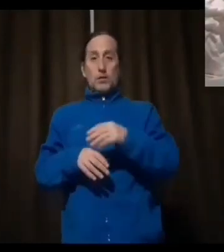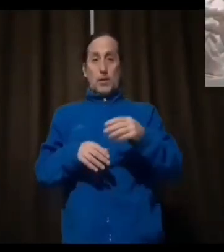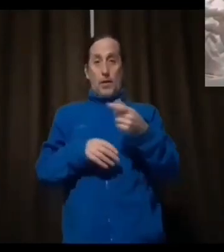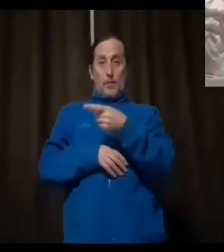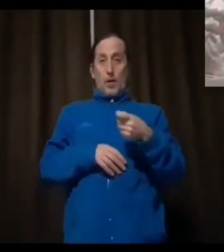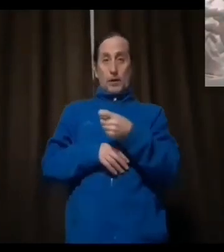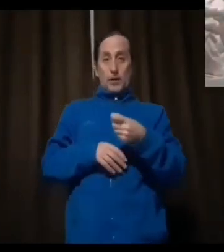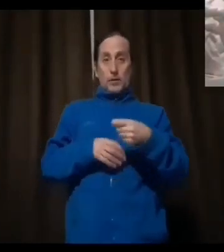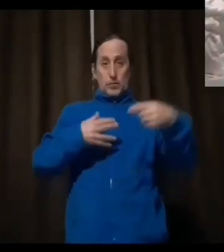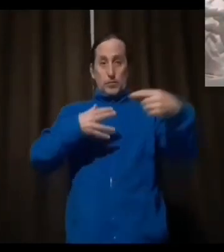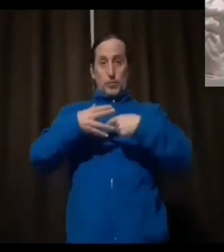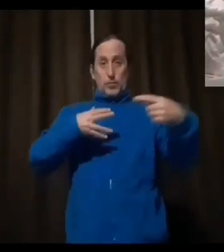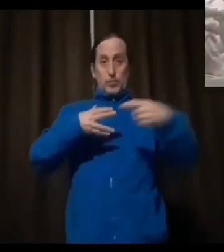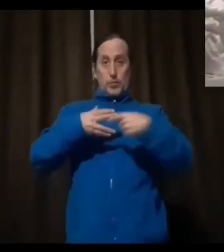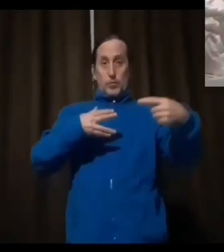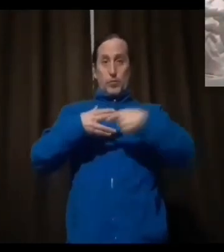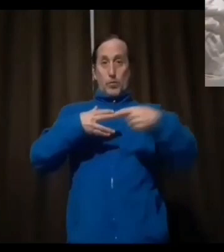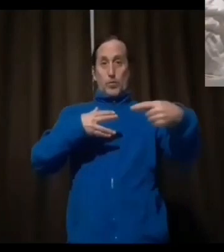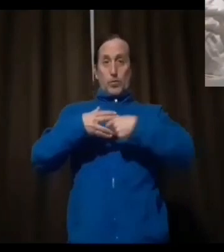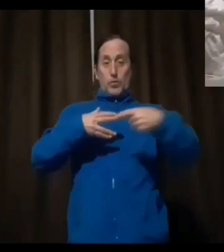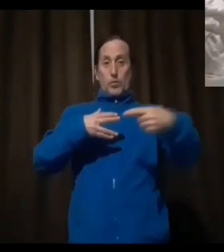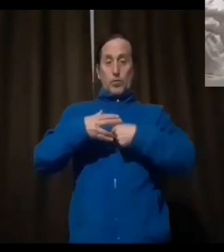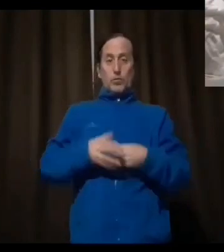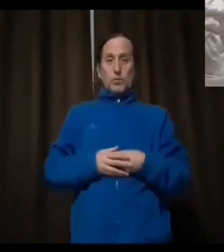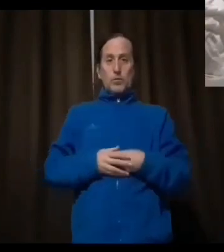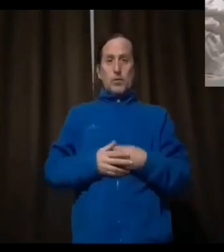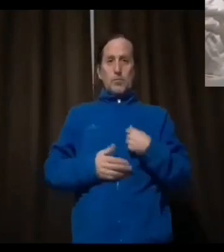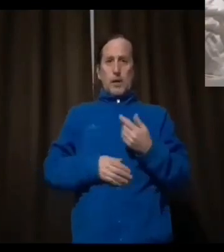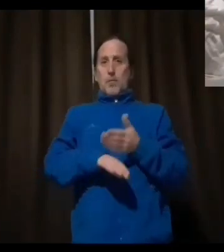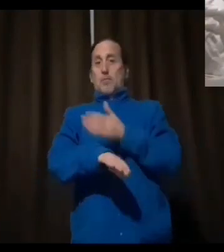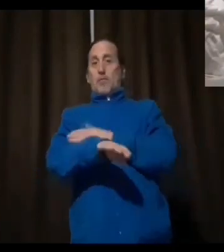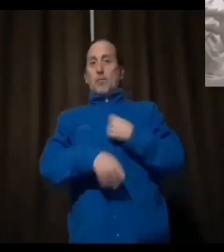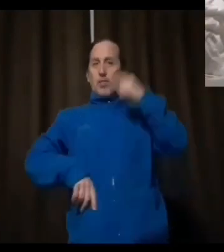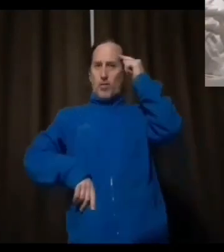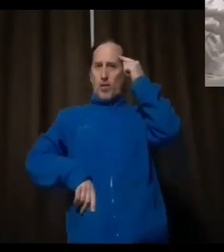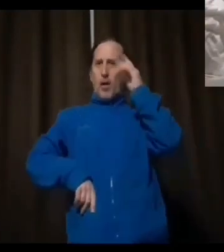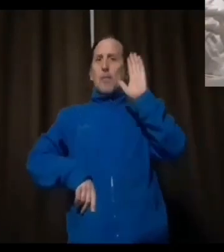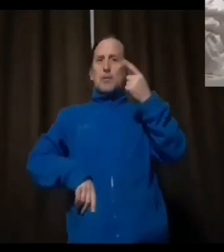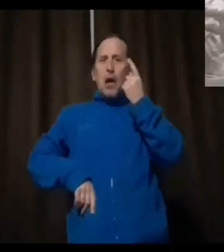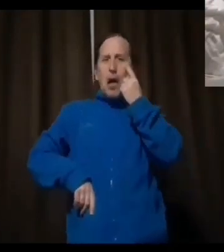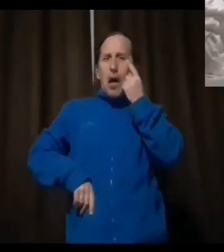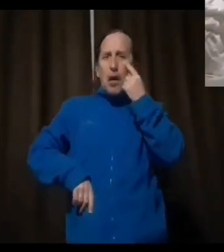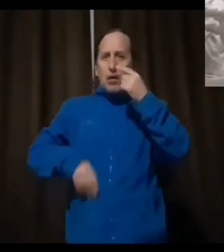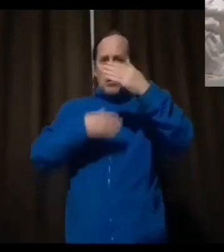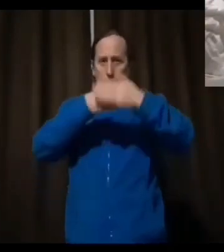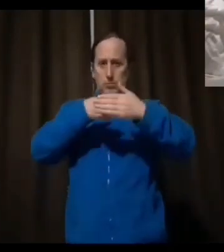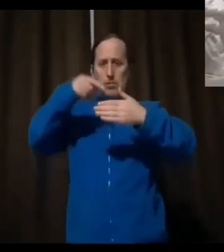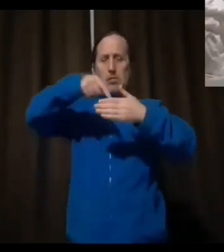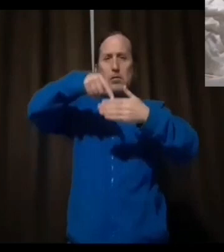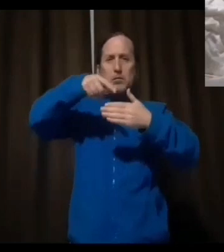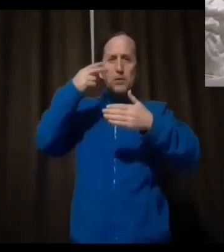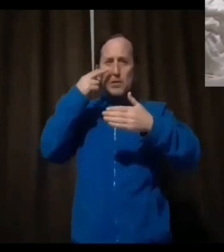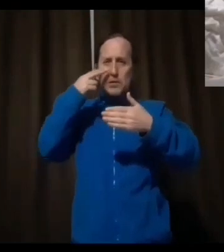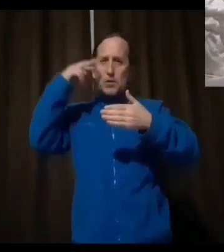have to look at the front screen and find out what's going on. But actually we don't. Because either way, the